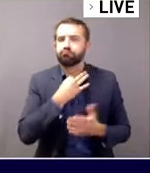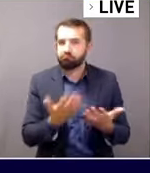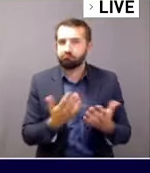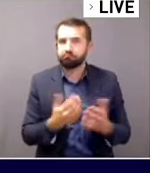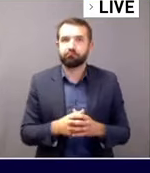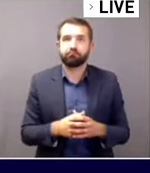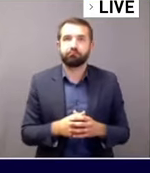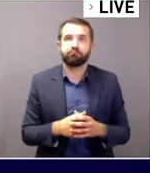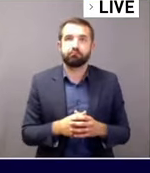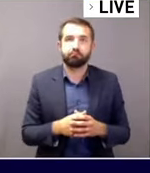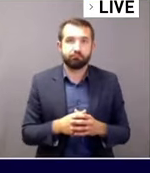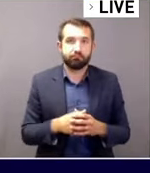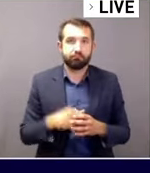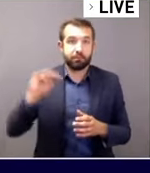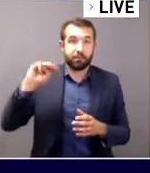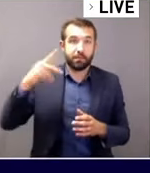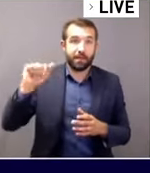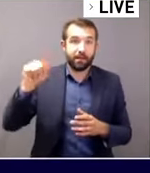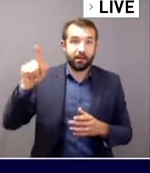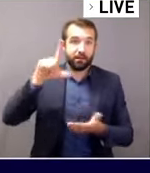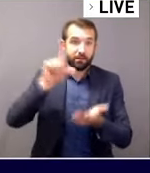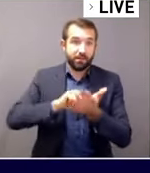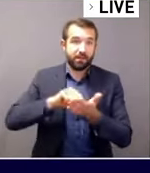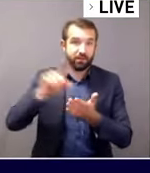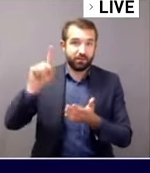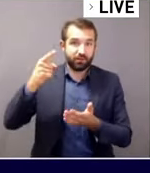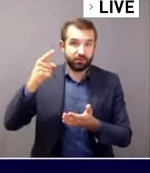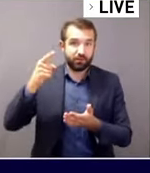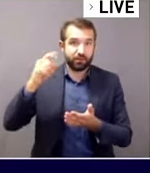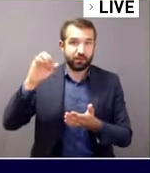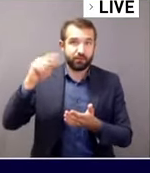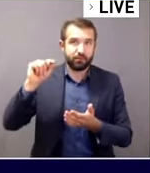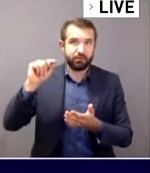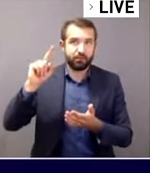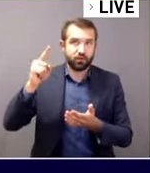update? That is a good question.